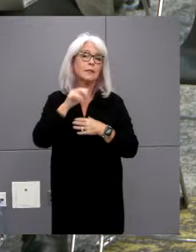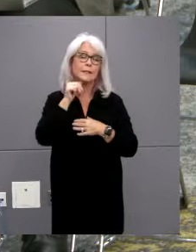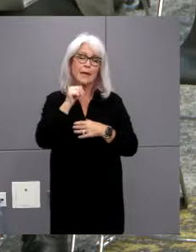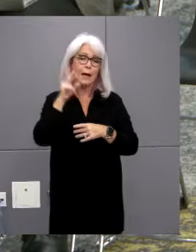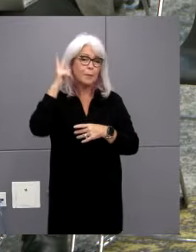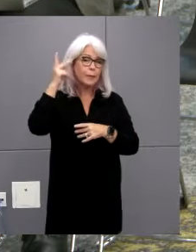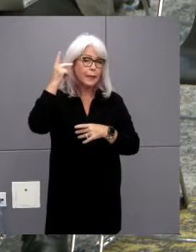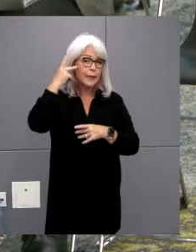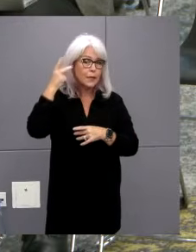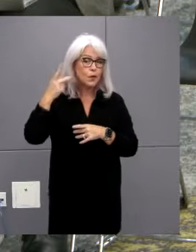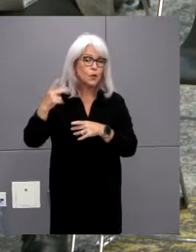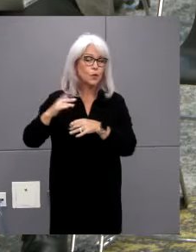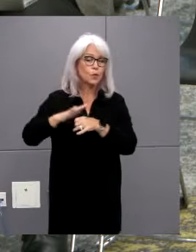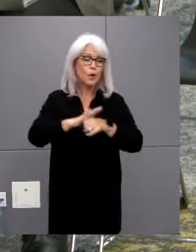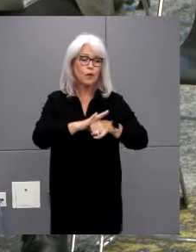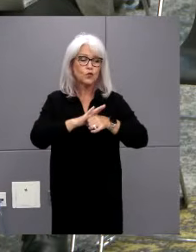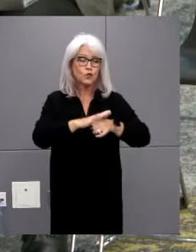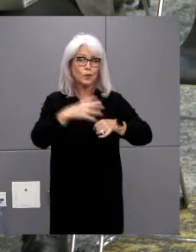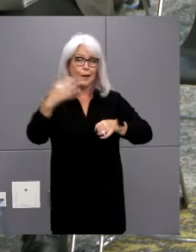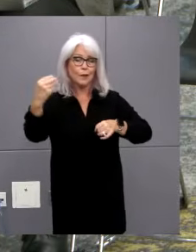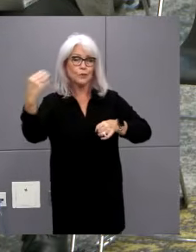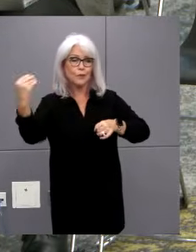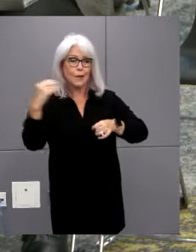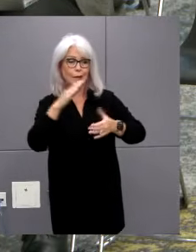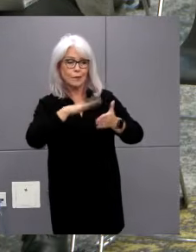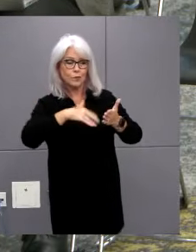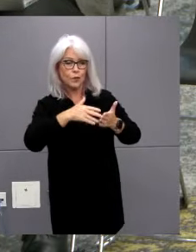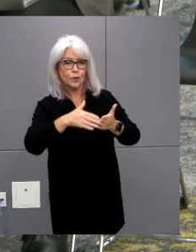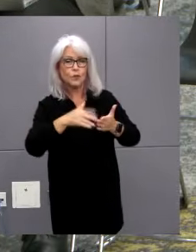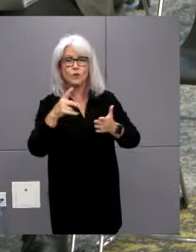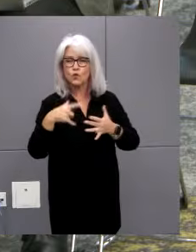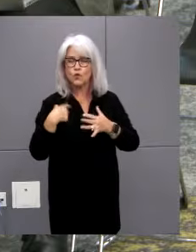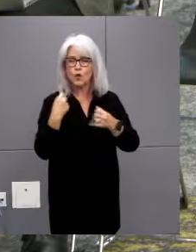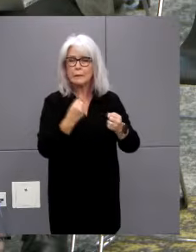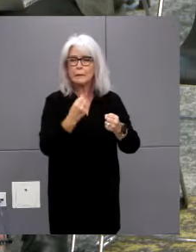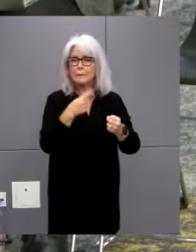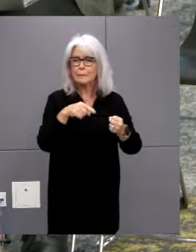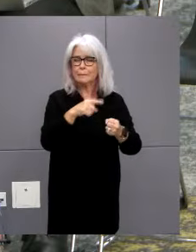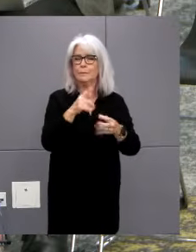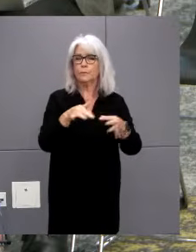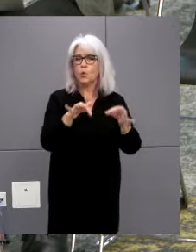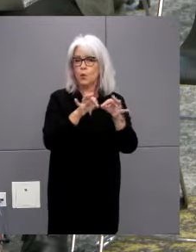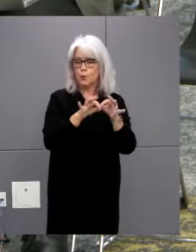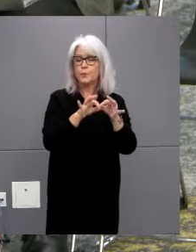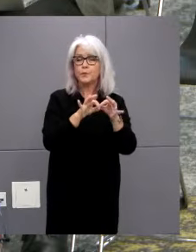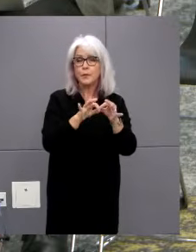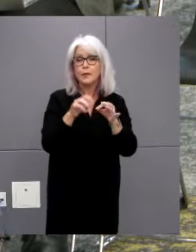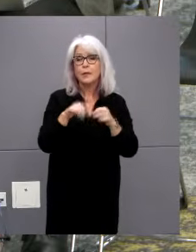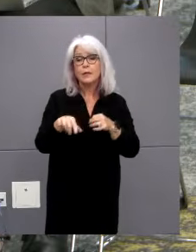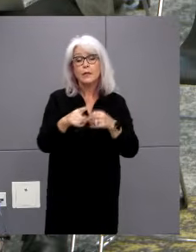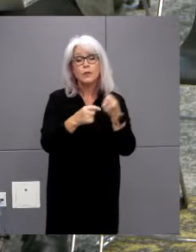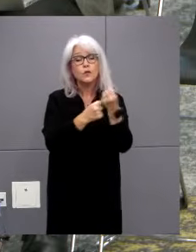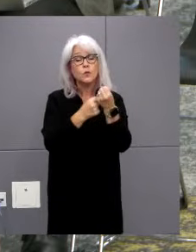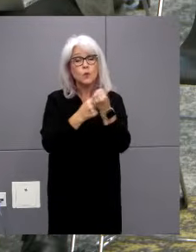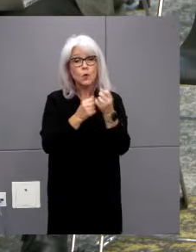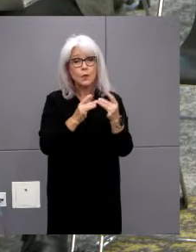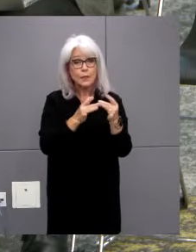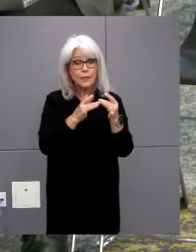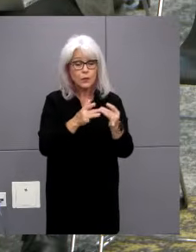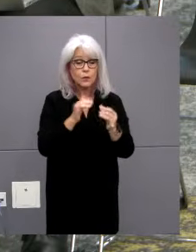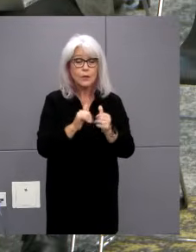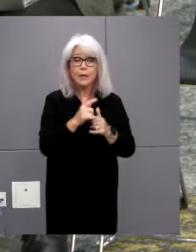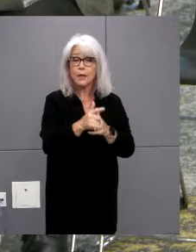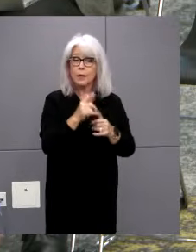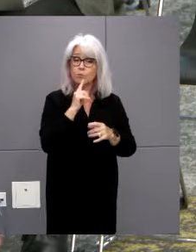or outside agendas. Strong leadership matters, especially during difficult times, and we should support leaders who are committed to